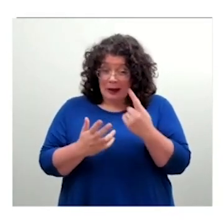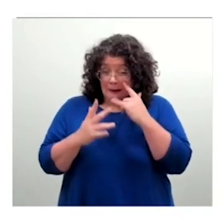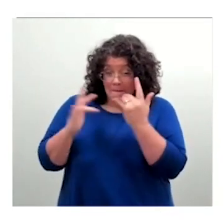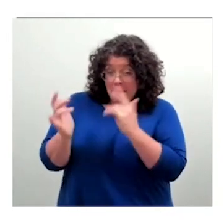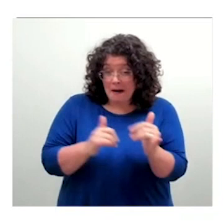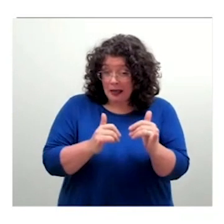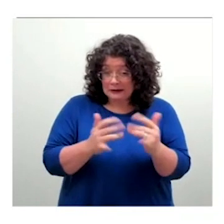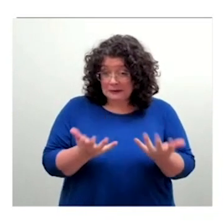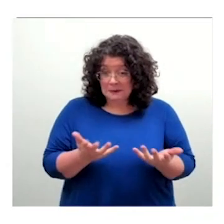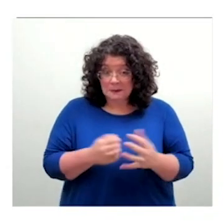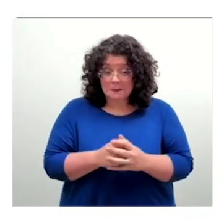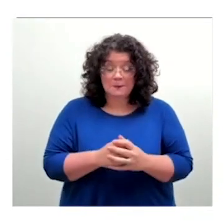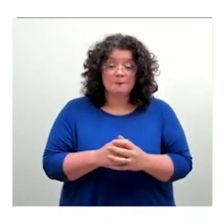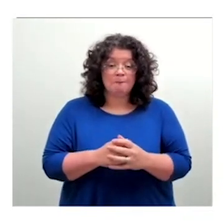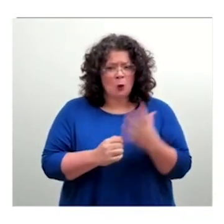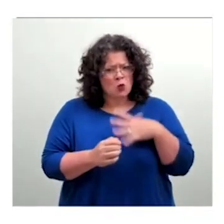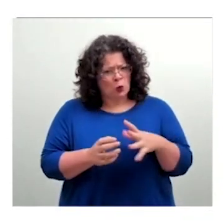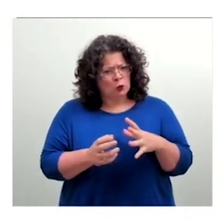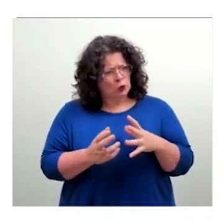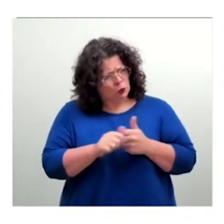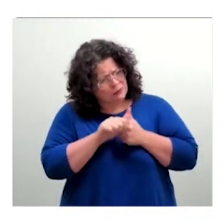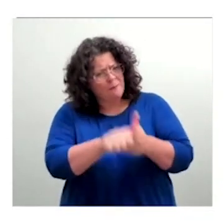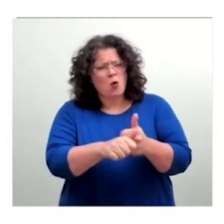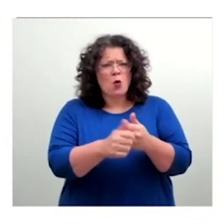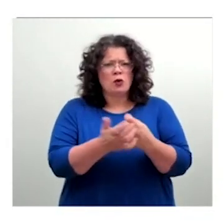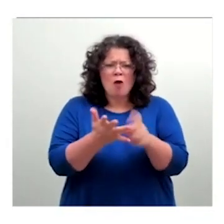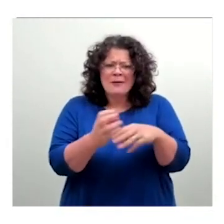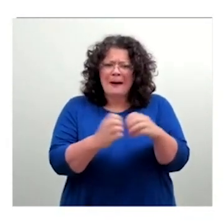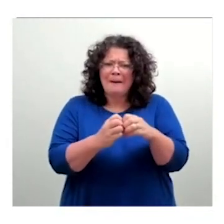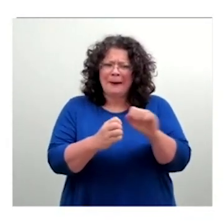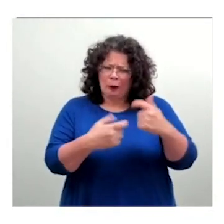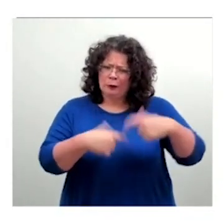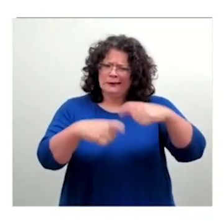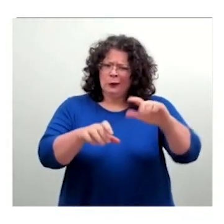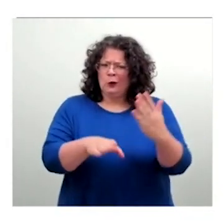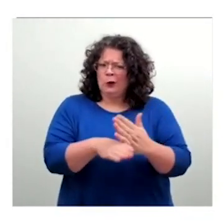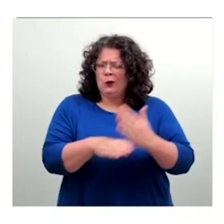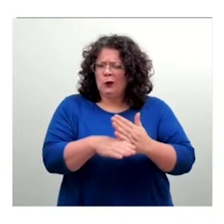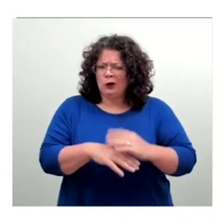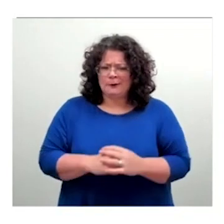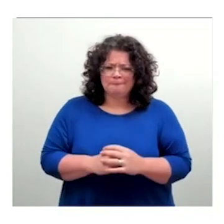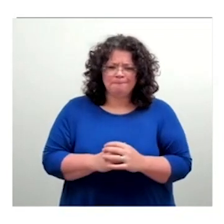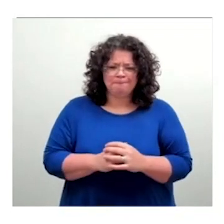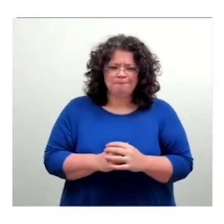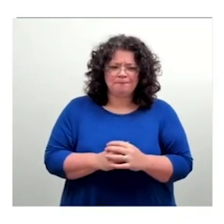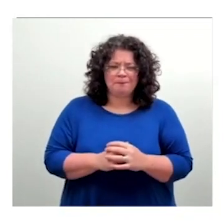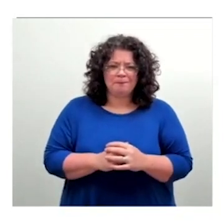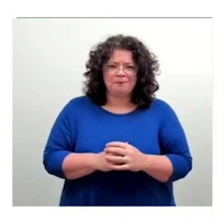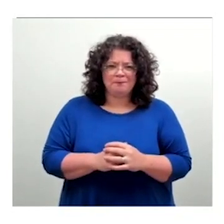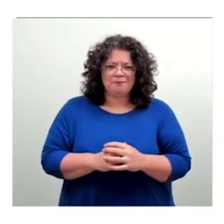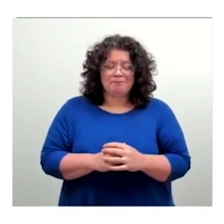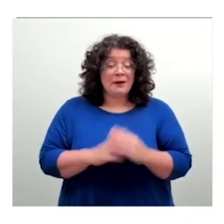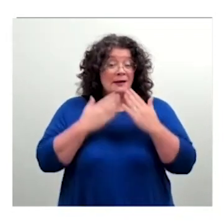Thank you. So I guess that leaves the end of the story with you, Mahika. Can you quite believe where you've been on this little journey?